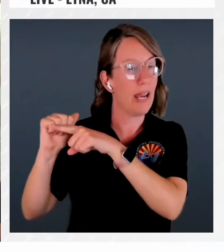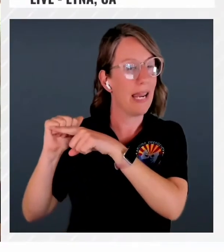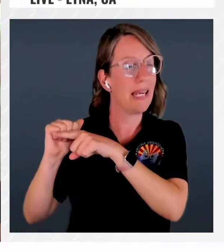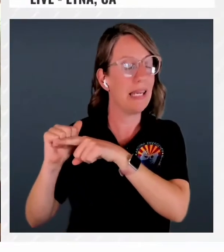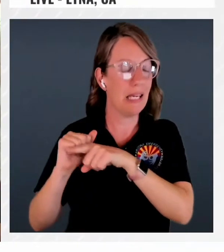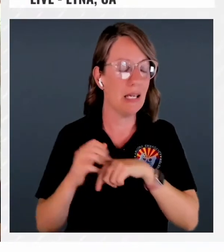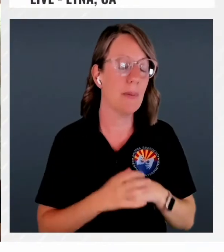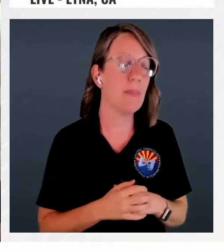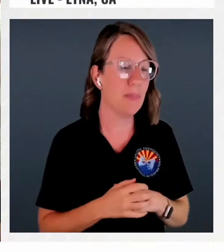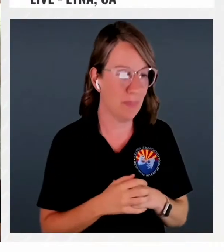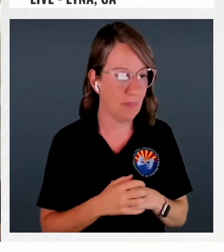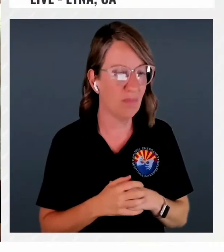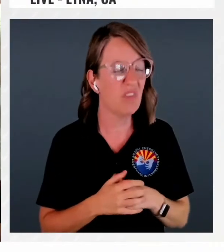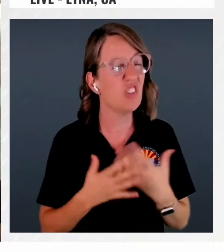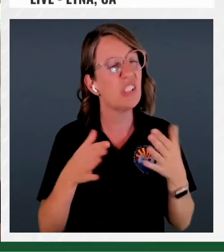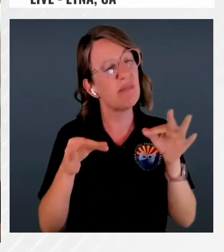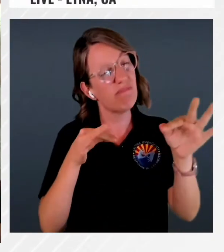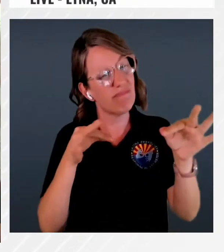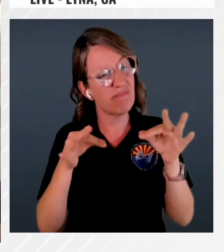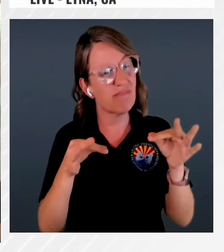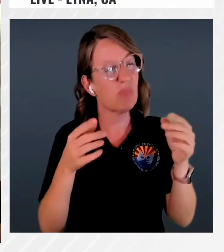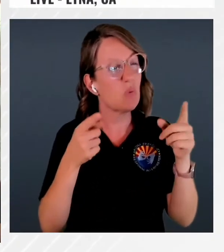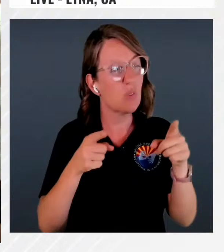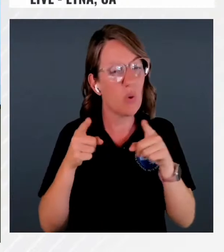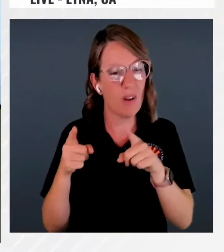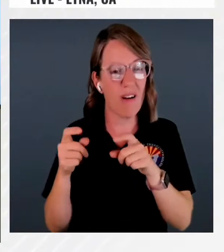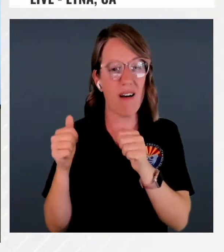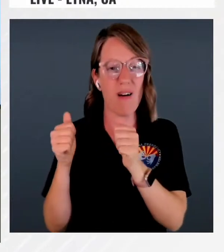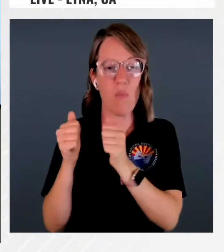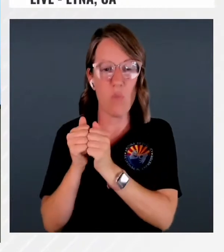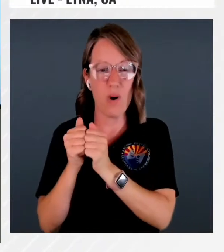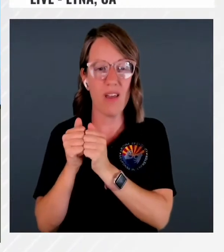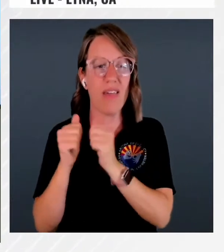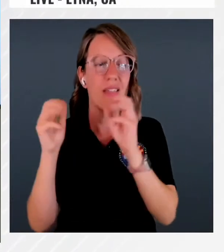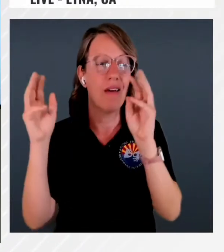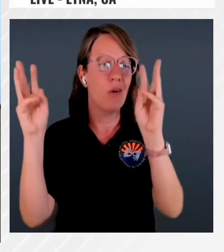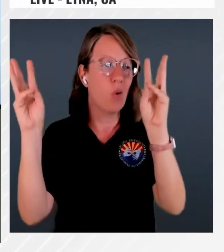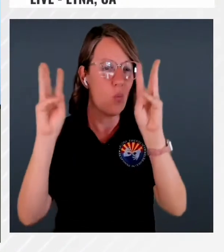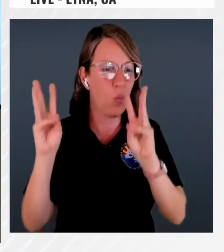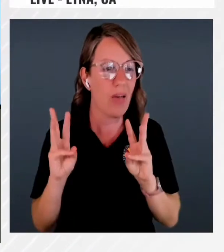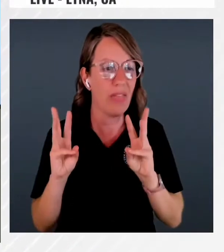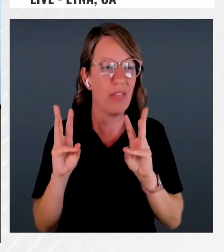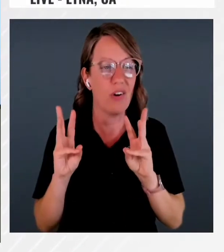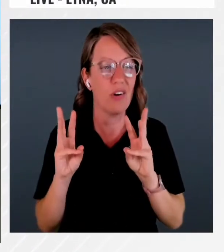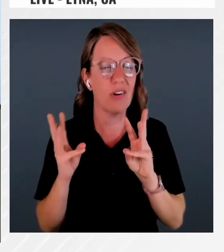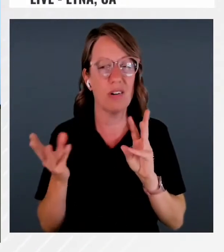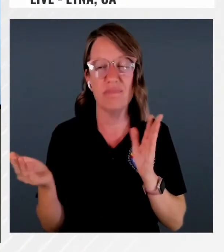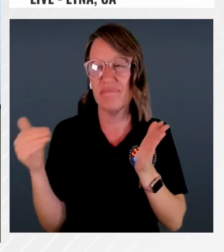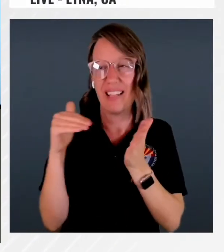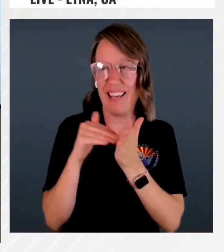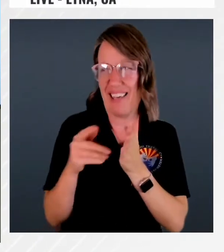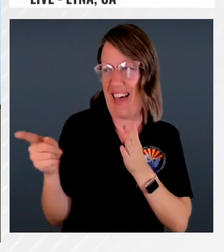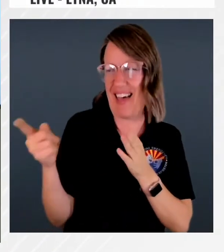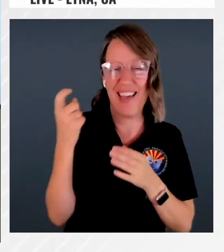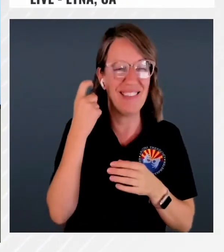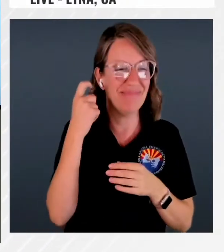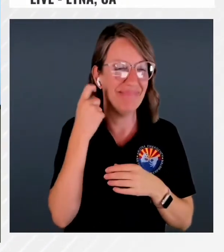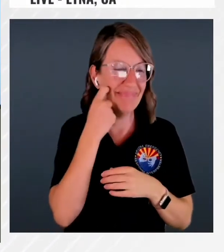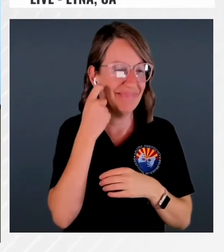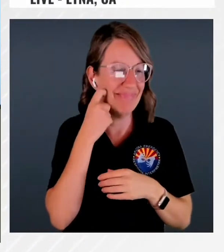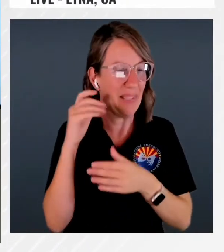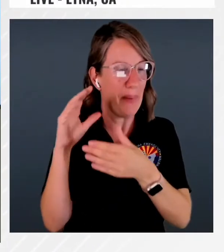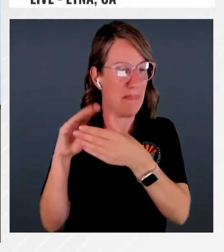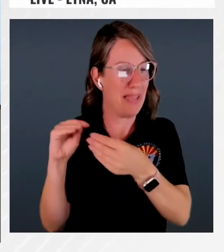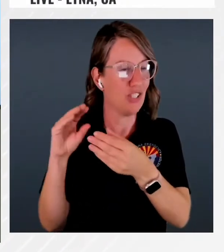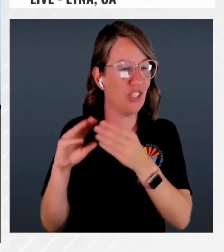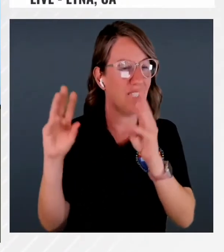give some updates here with regards to the weather, and I'll kind of rehash a little bit of what Ops just talked about. Heading